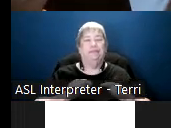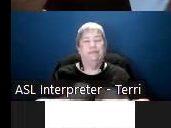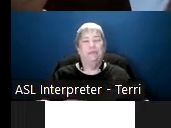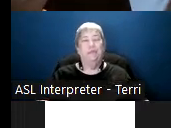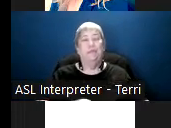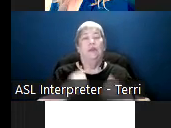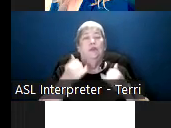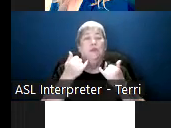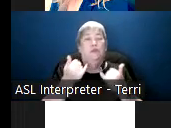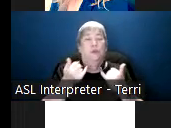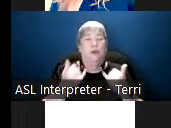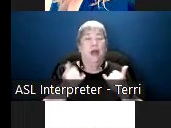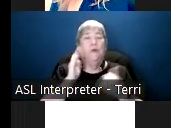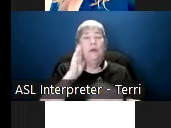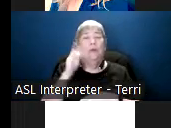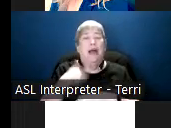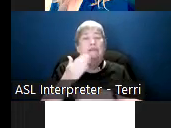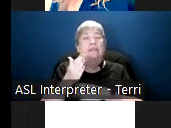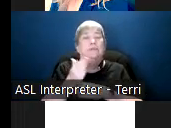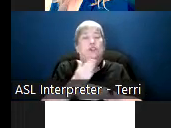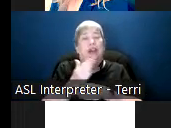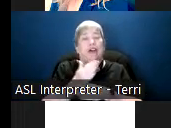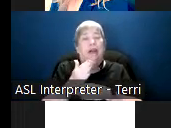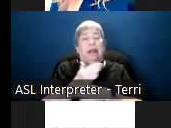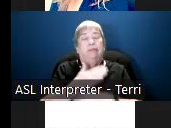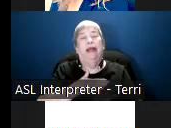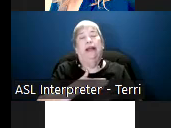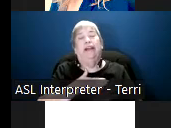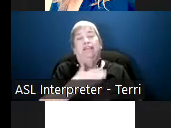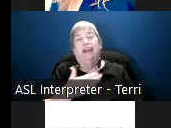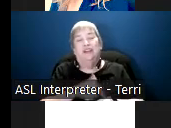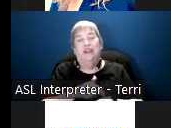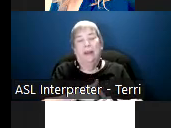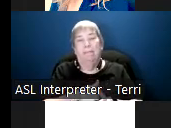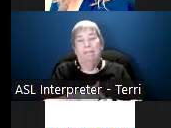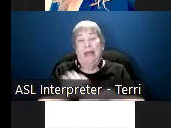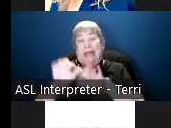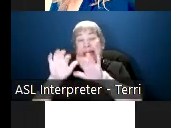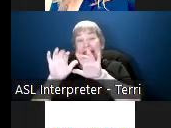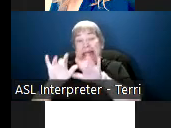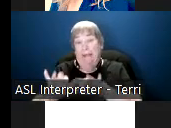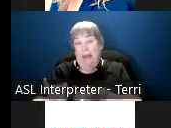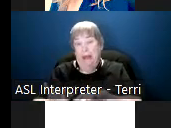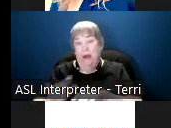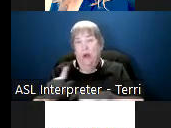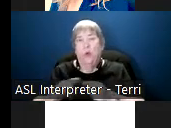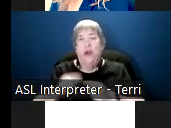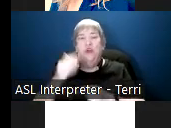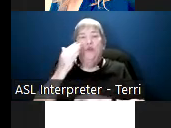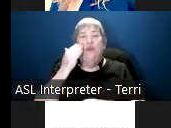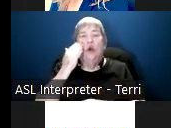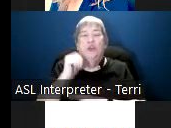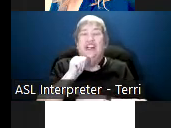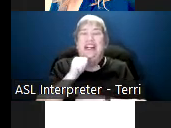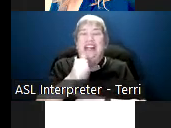level. Put in the chat when you know you aren't practicing good self-care. And while you're doing that, I will tell you some of the